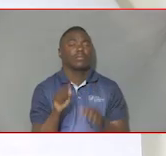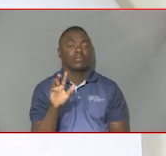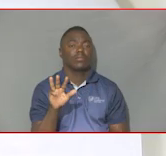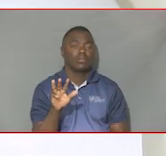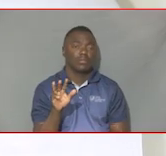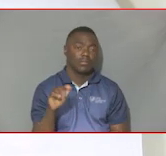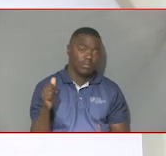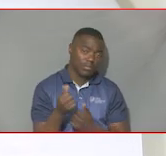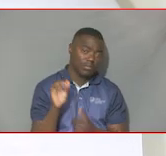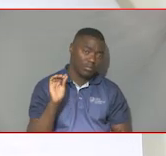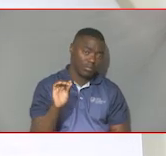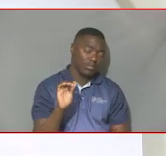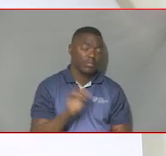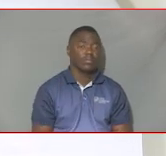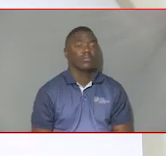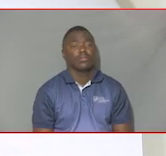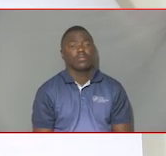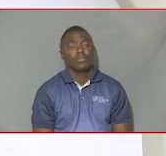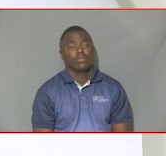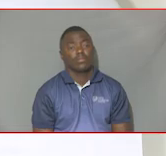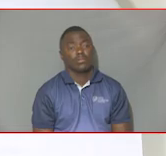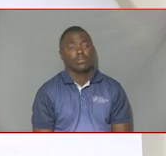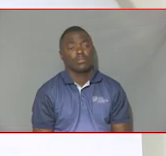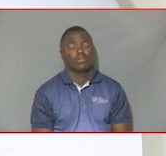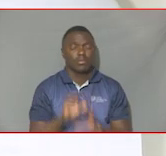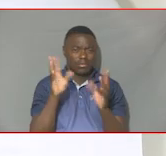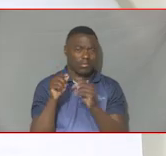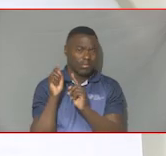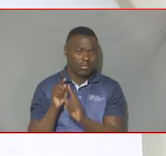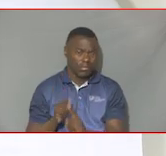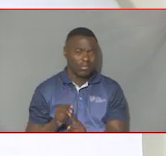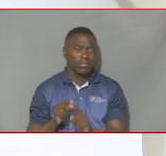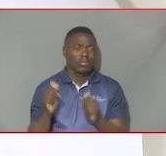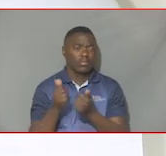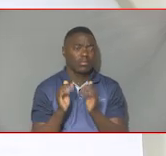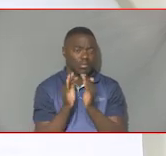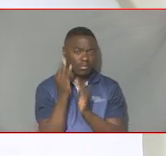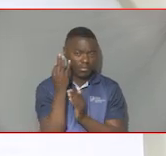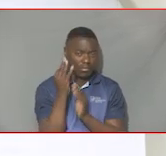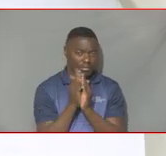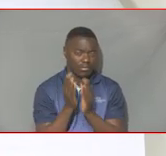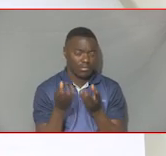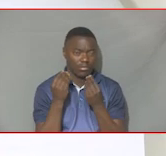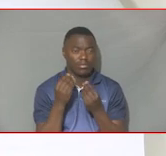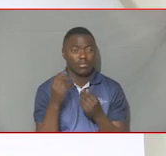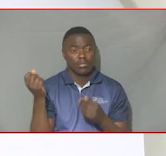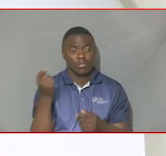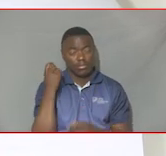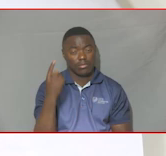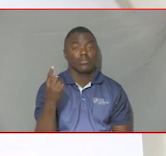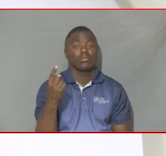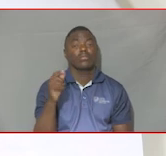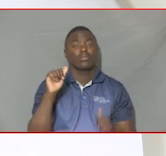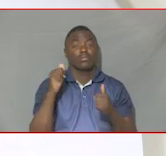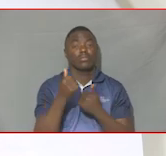correctly, and if all the points are plotted correctly, you will get 3 marks. You understand the